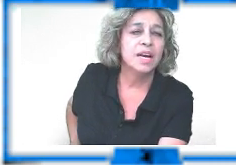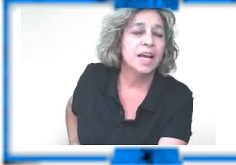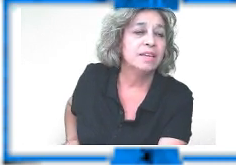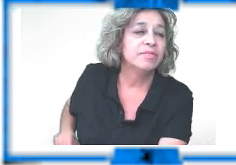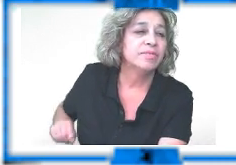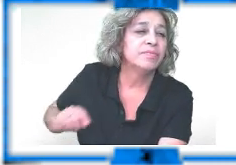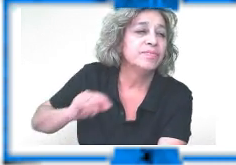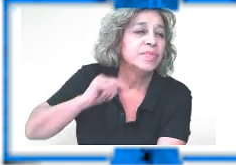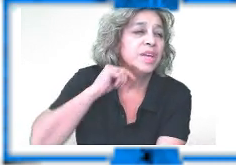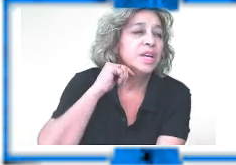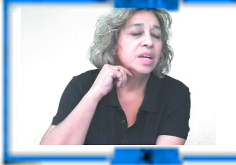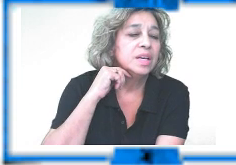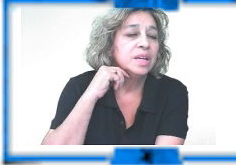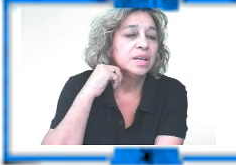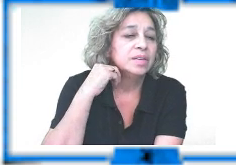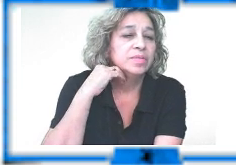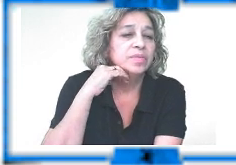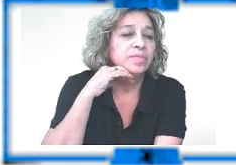Heart and life.